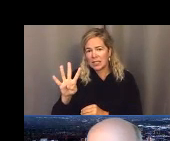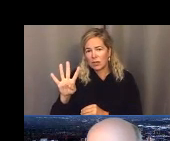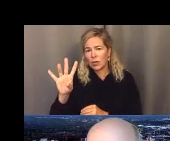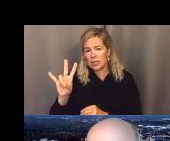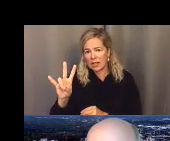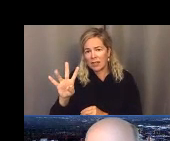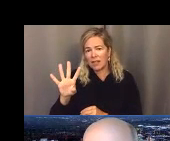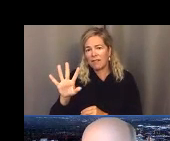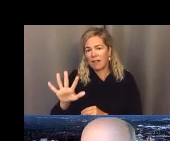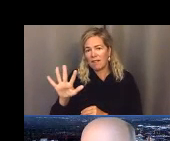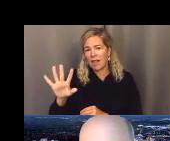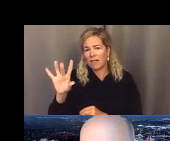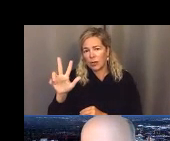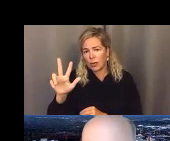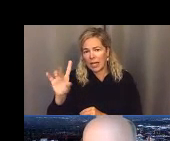734-647-5538.